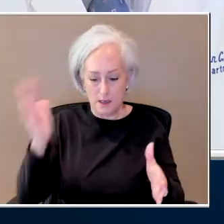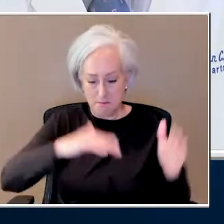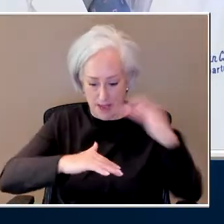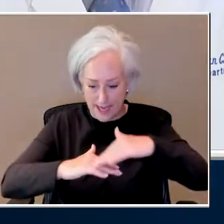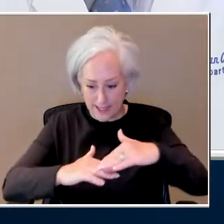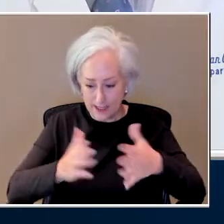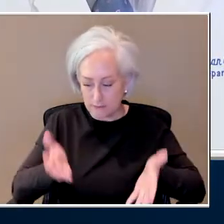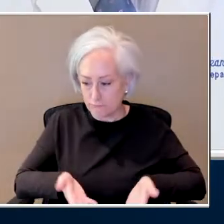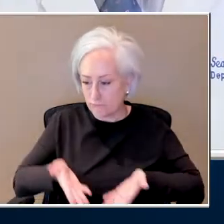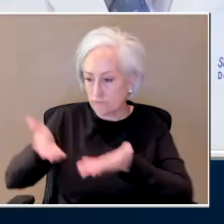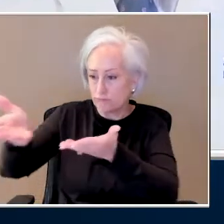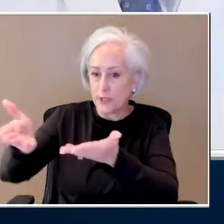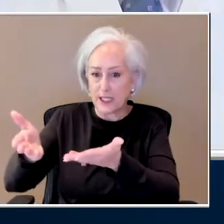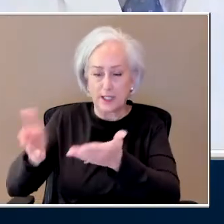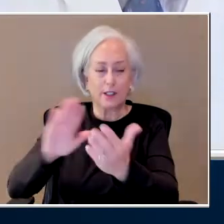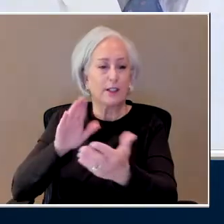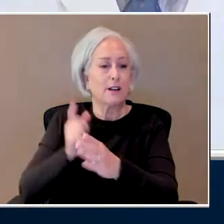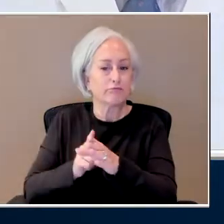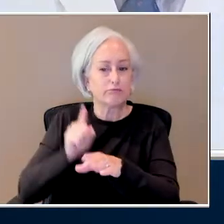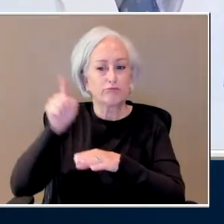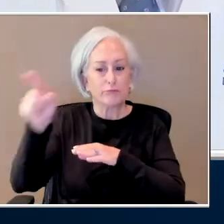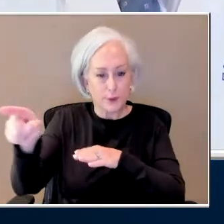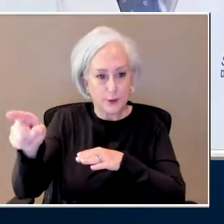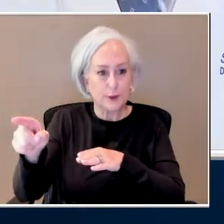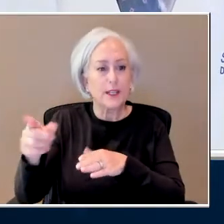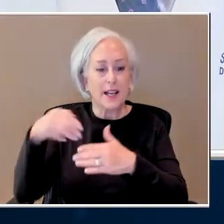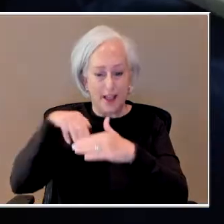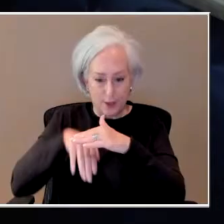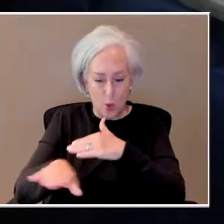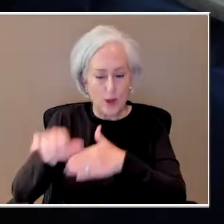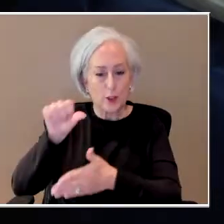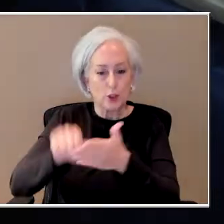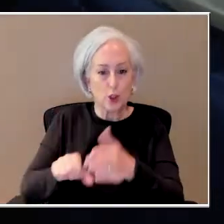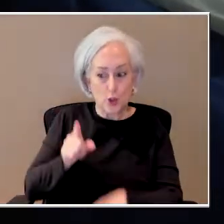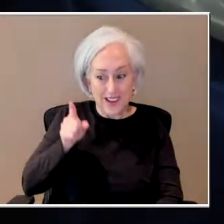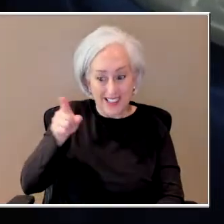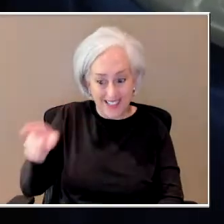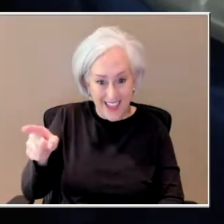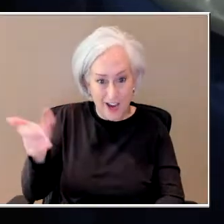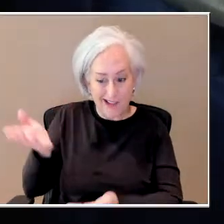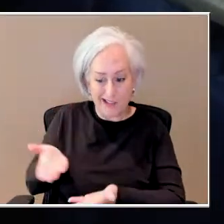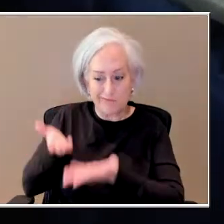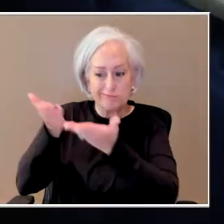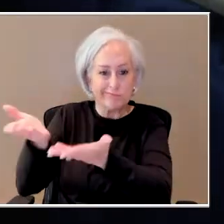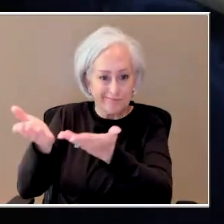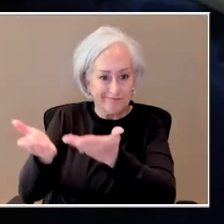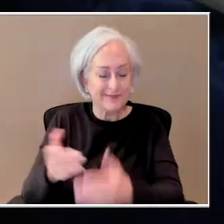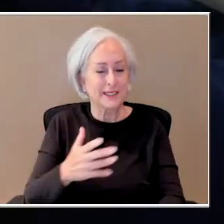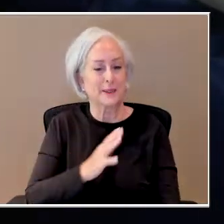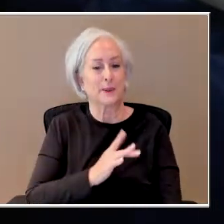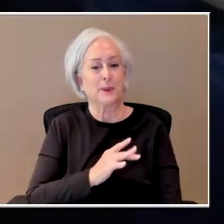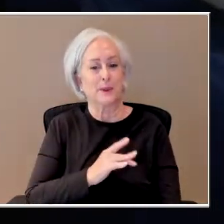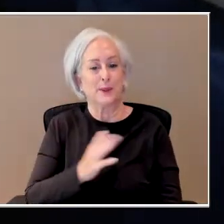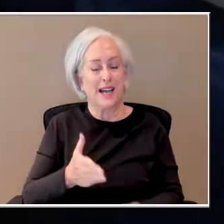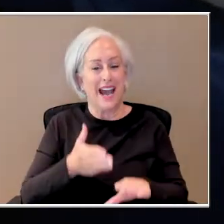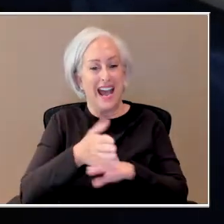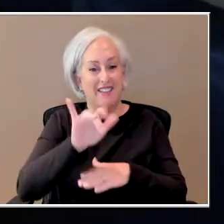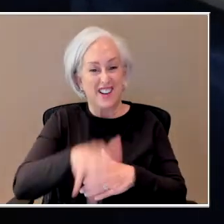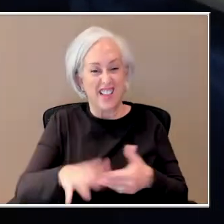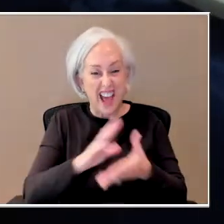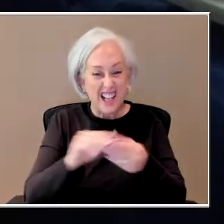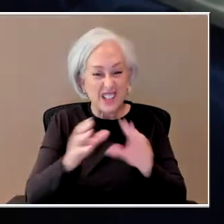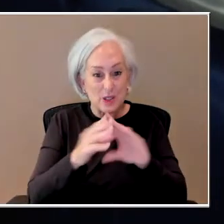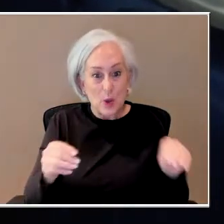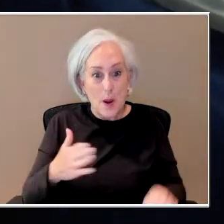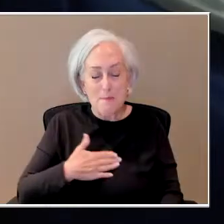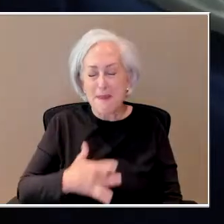town, and go directly in the operating room, and it gets open for the surgeon over there. Ever since you guys did that story, I always say my favorite part was when you make that call